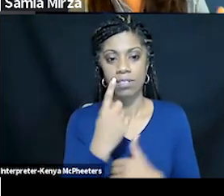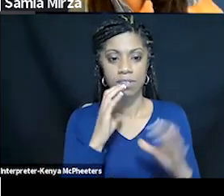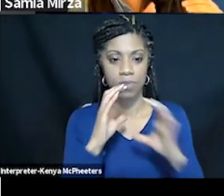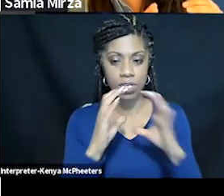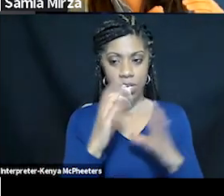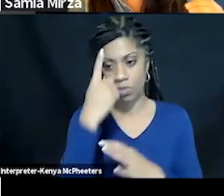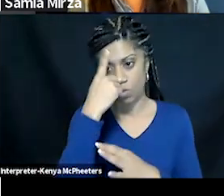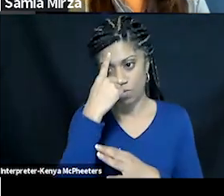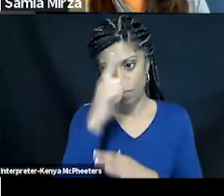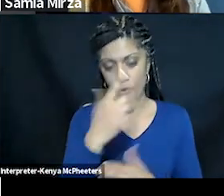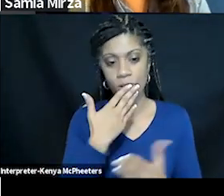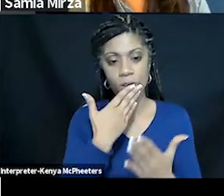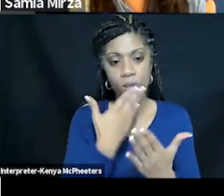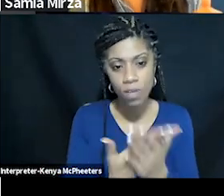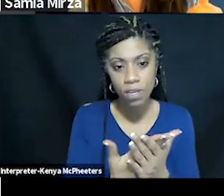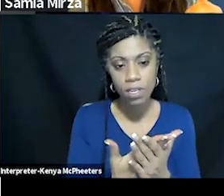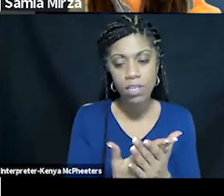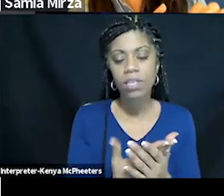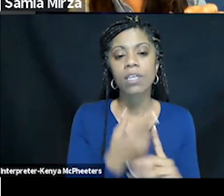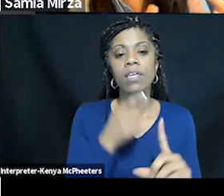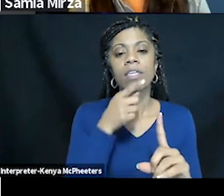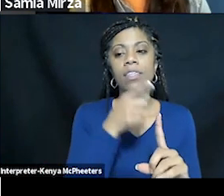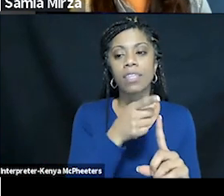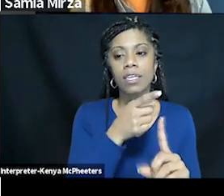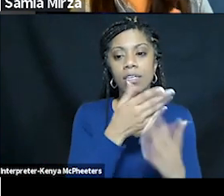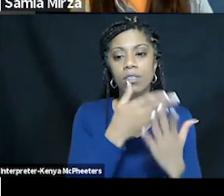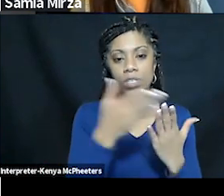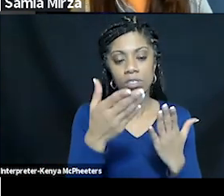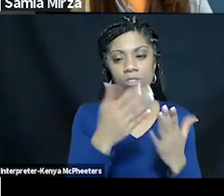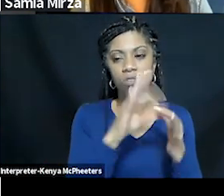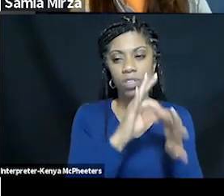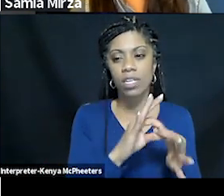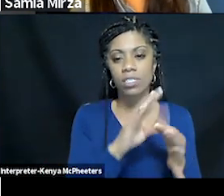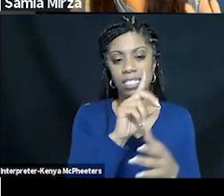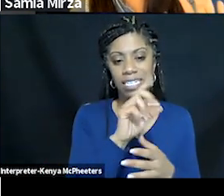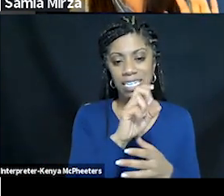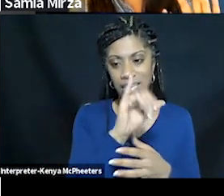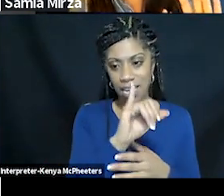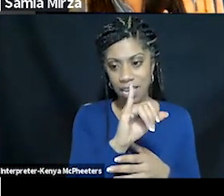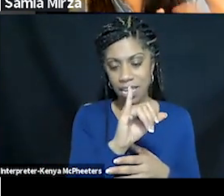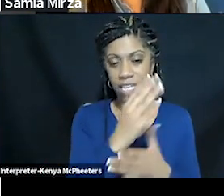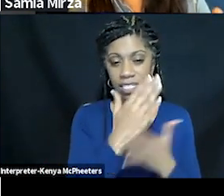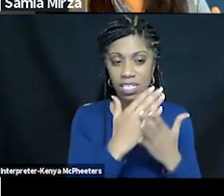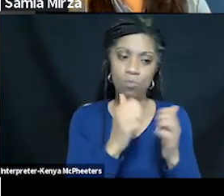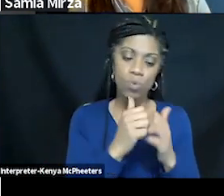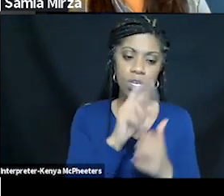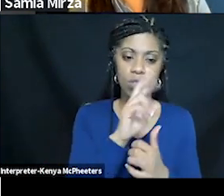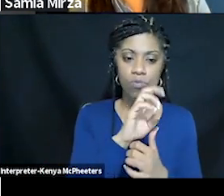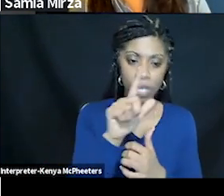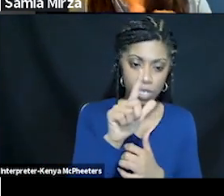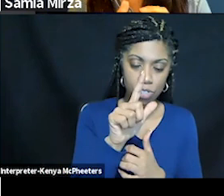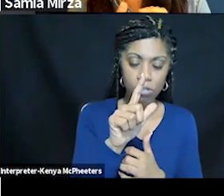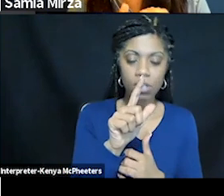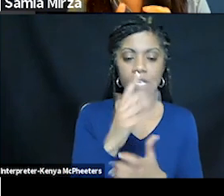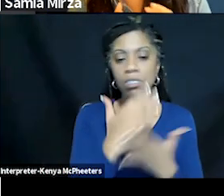field that are made for communications around DEI, some with the racial lens, but others just around